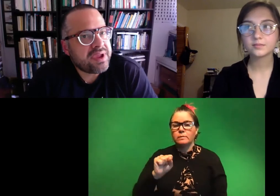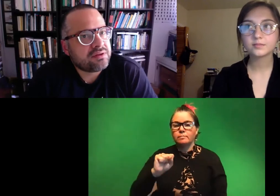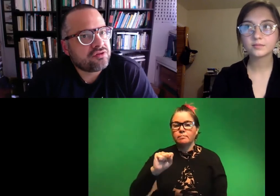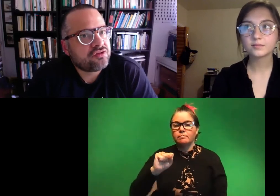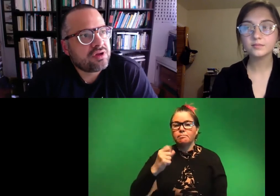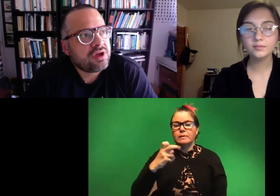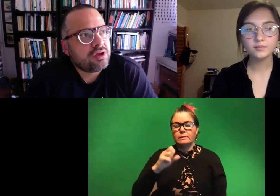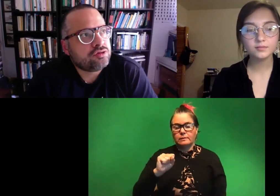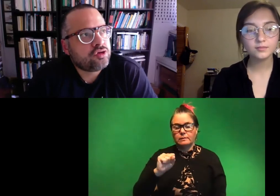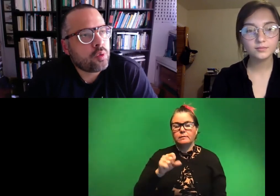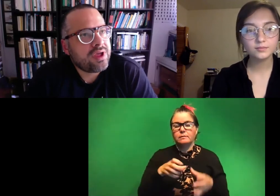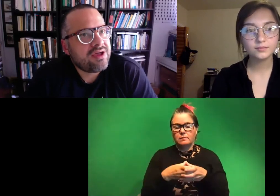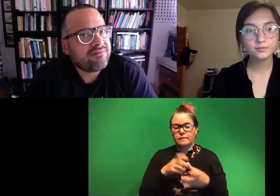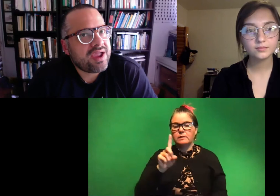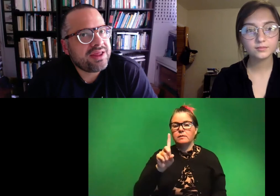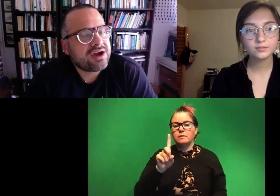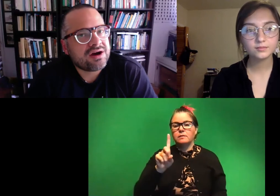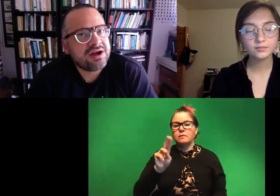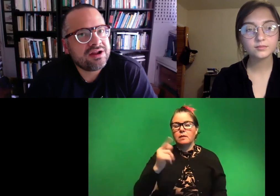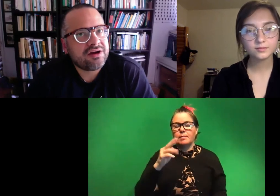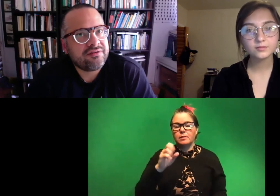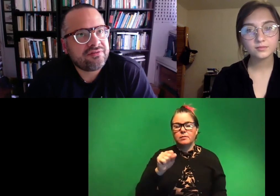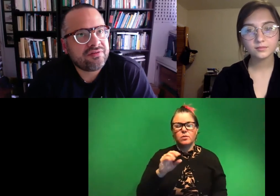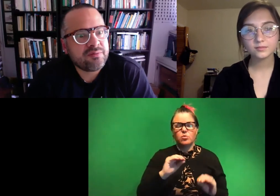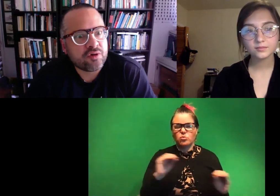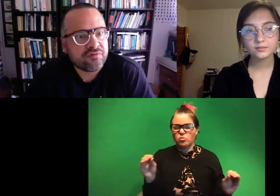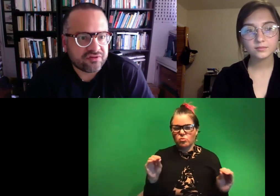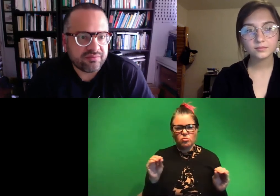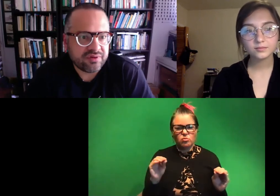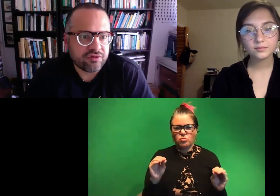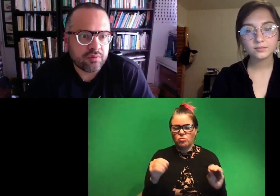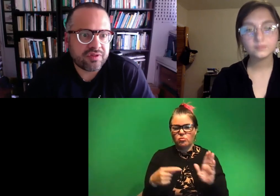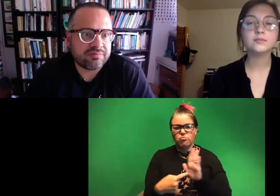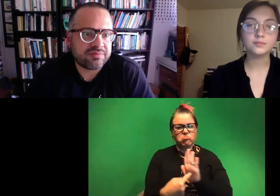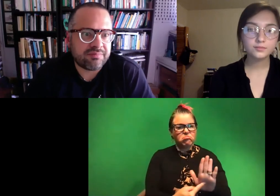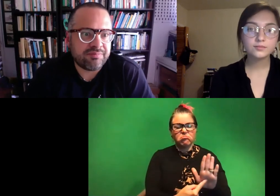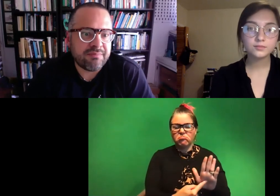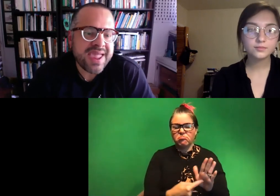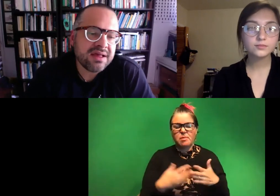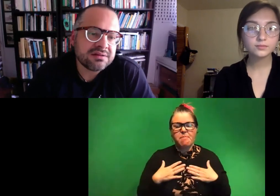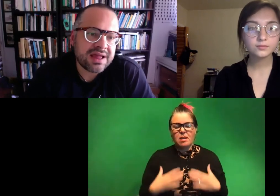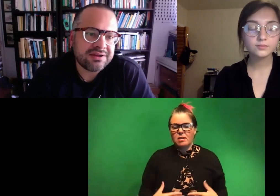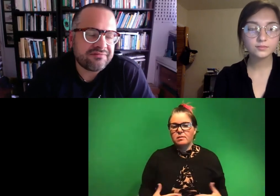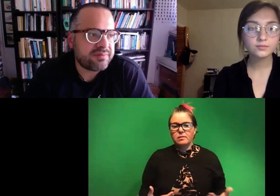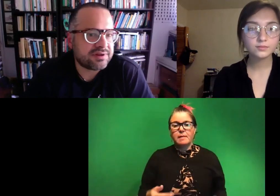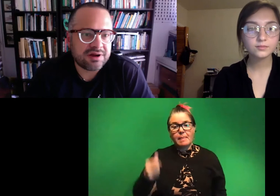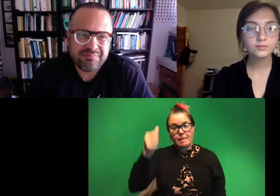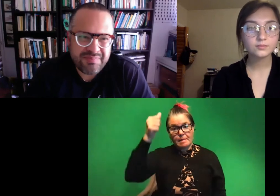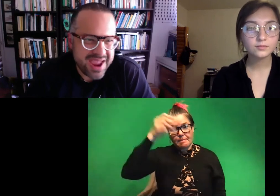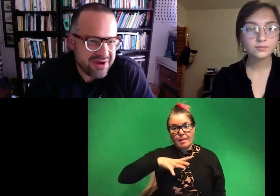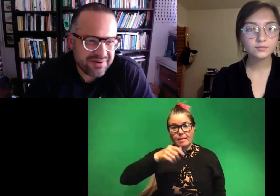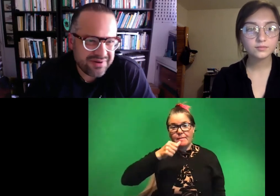dung beetles don't have any kind of dimorphism. So the male and the female